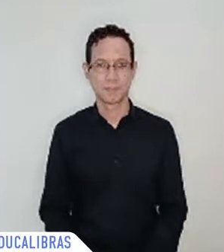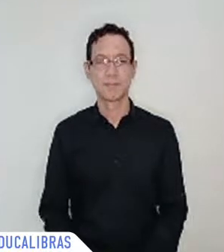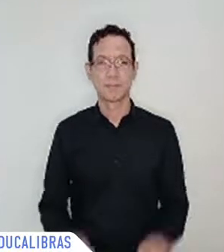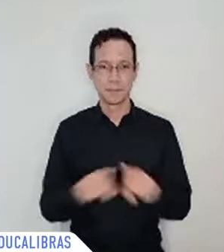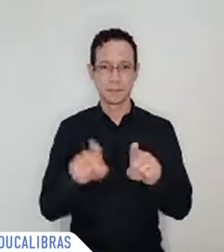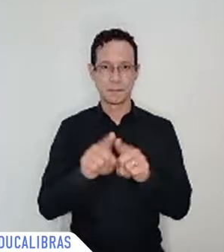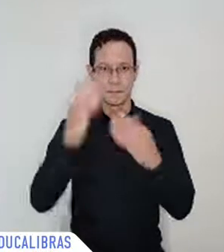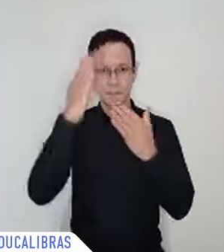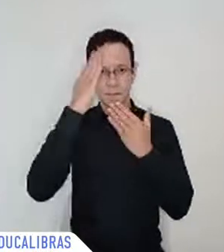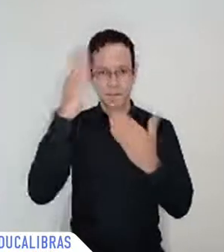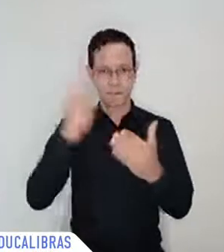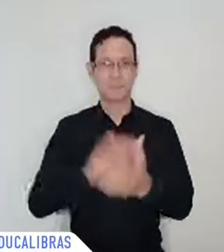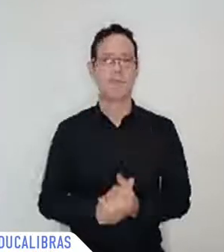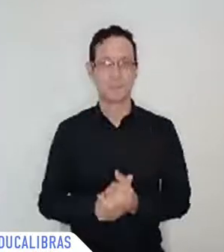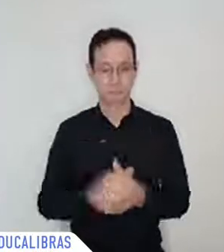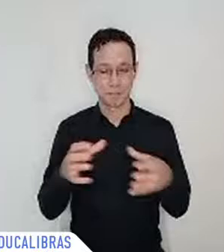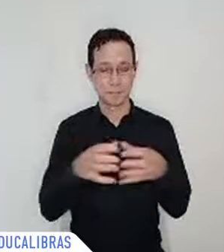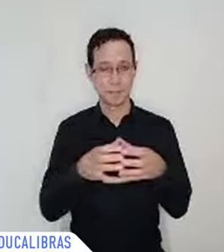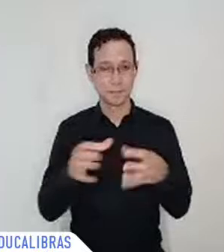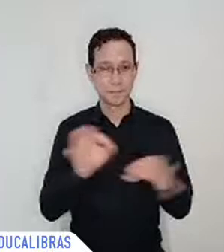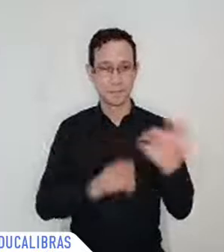Our original is breaking a little bit.